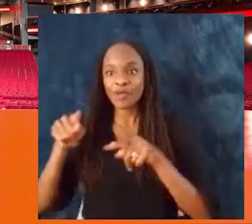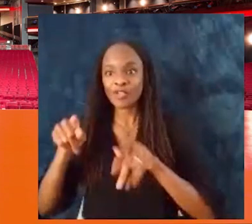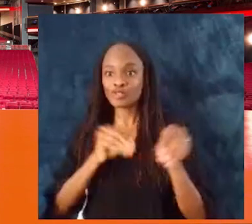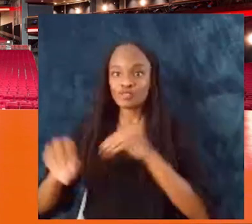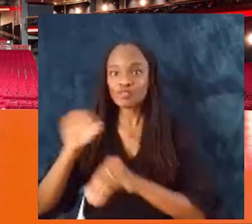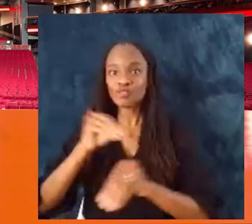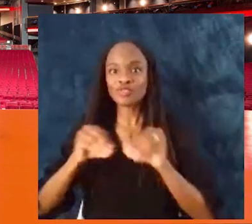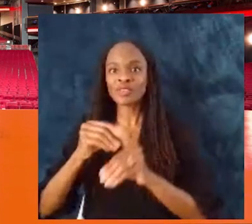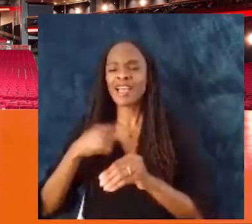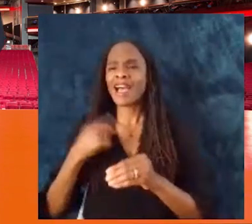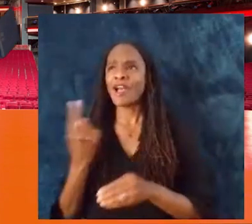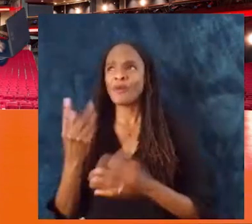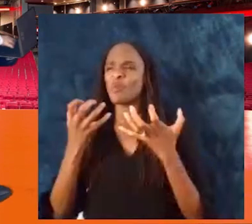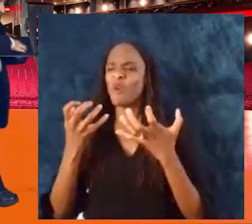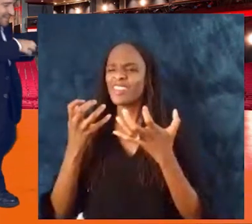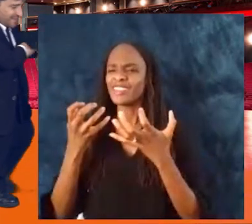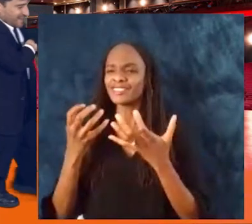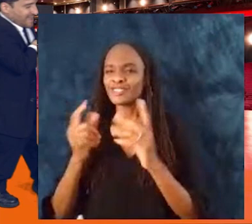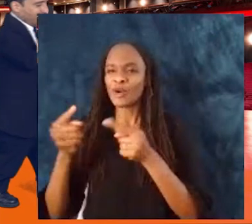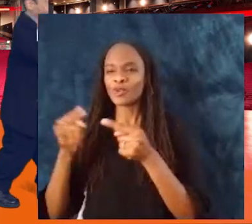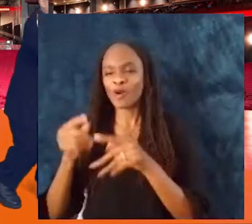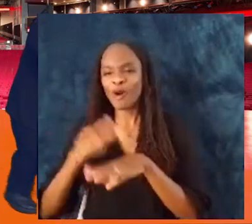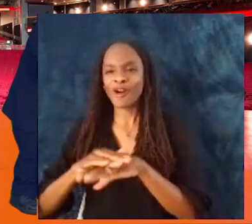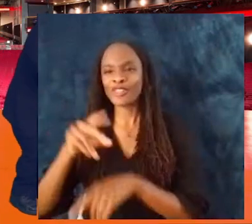Right, so this is the best I can do.